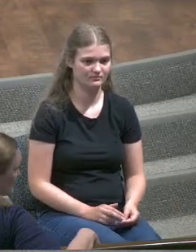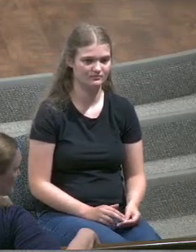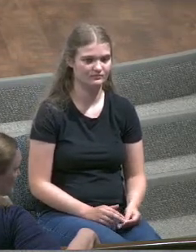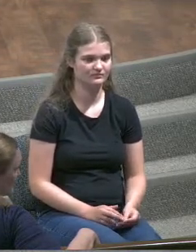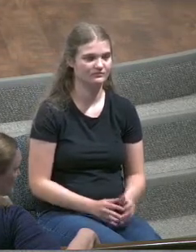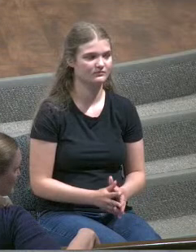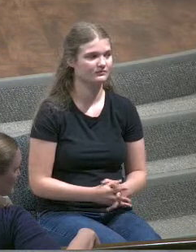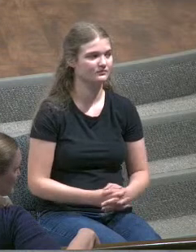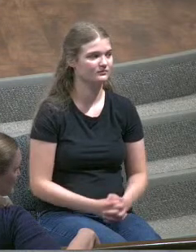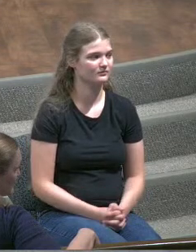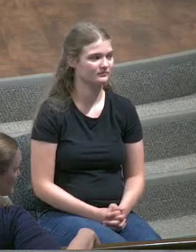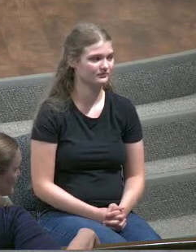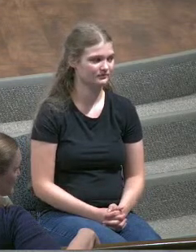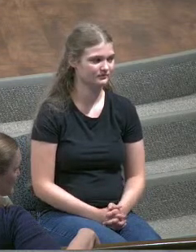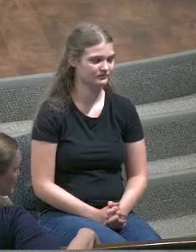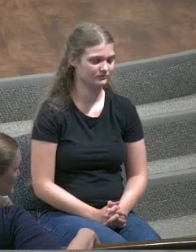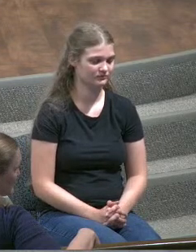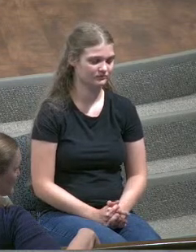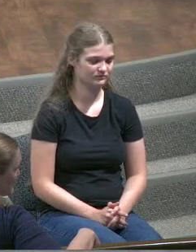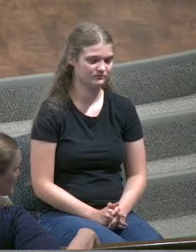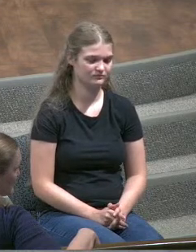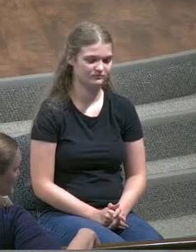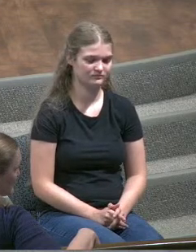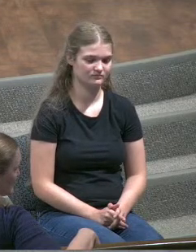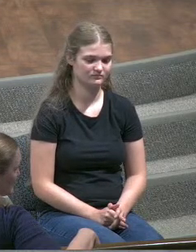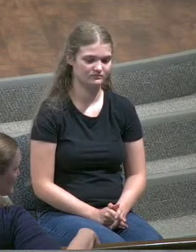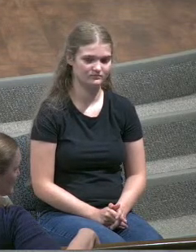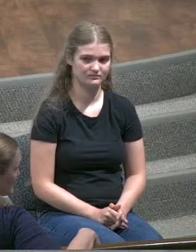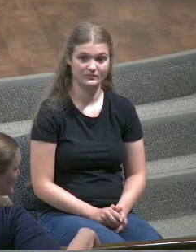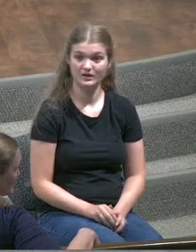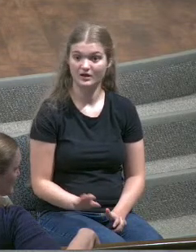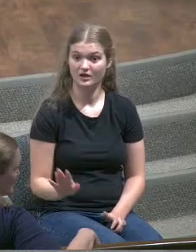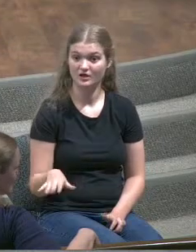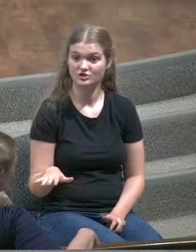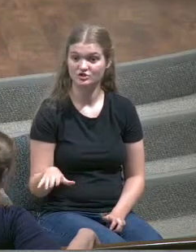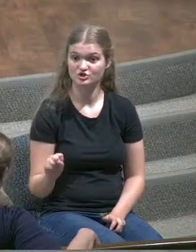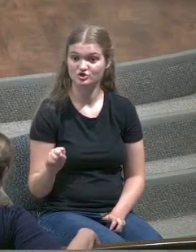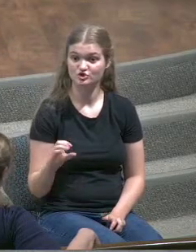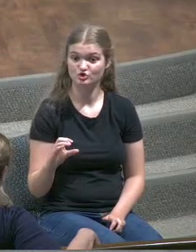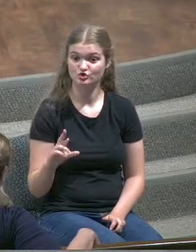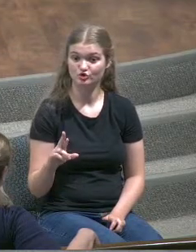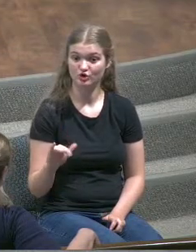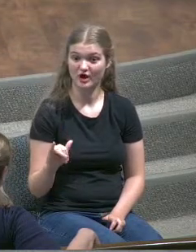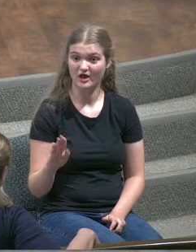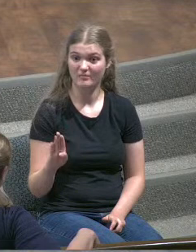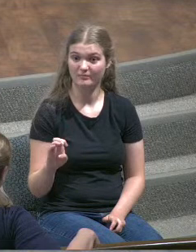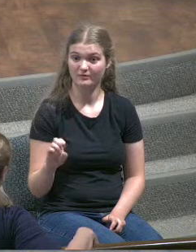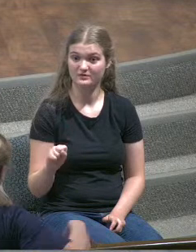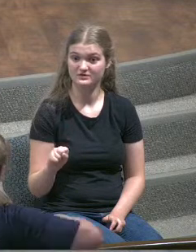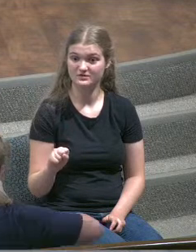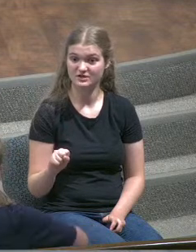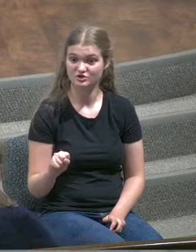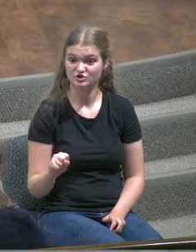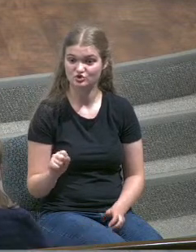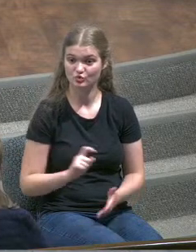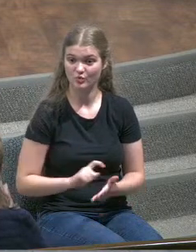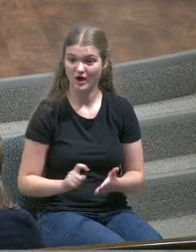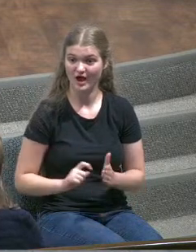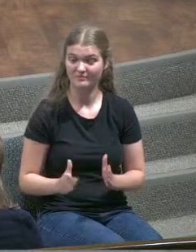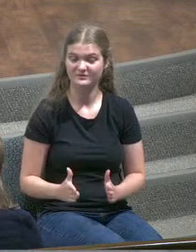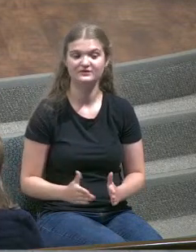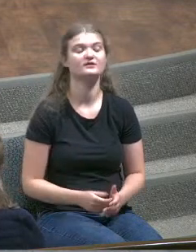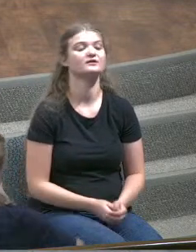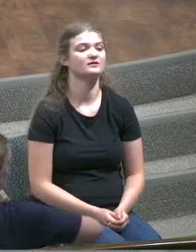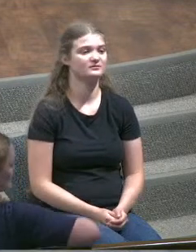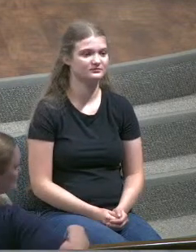are forgiven." Now some of the scribes were sitting there questioning in their hearts, "Why does this man